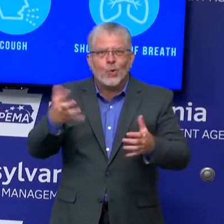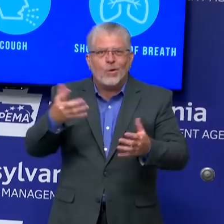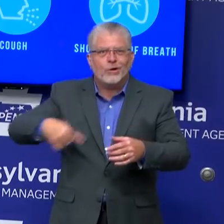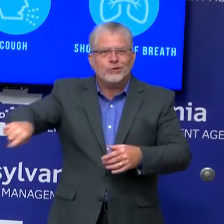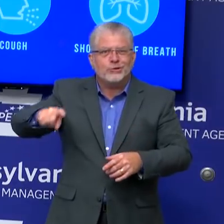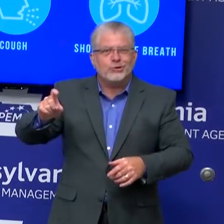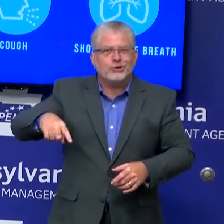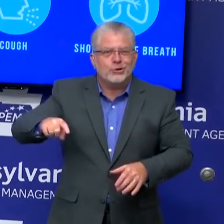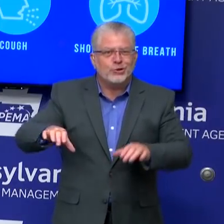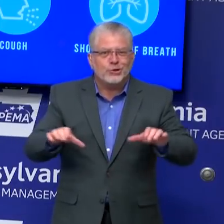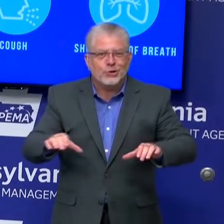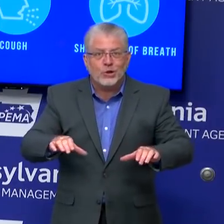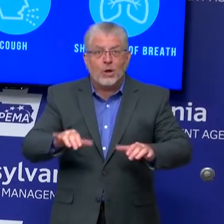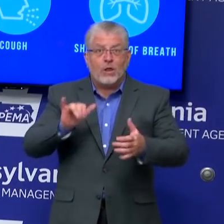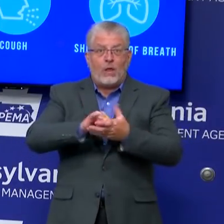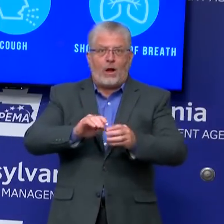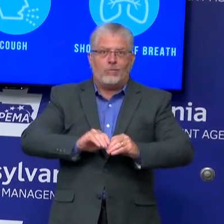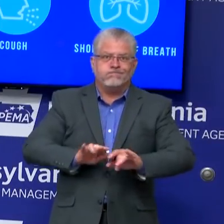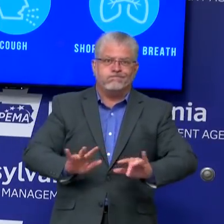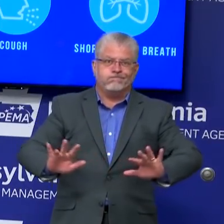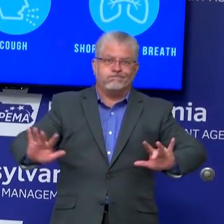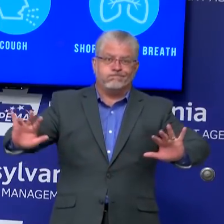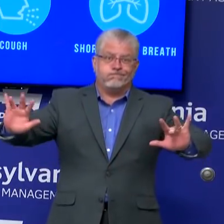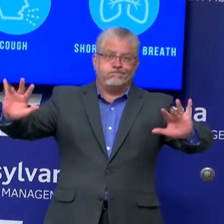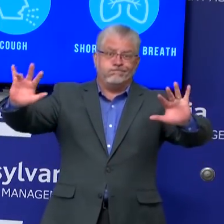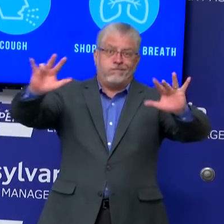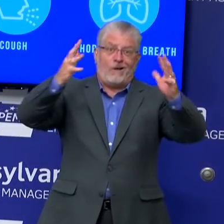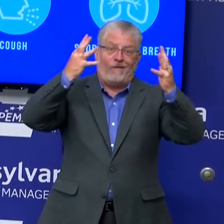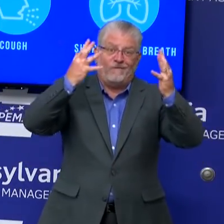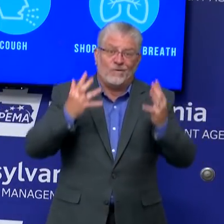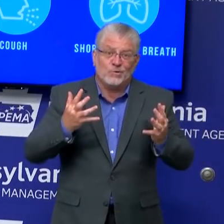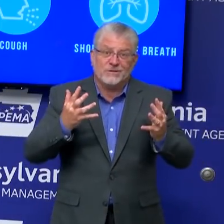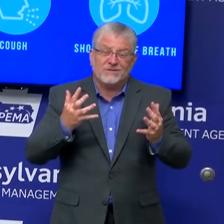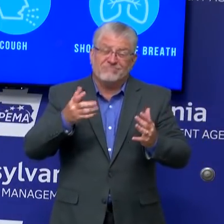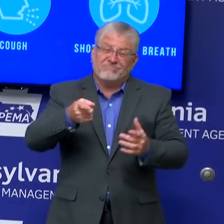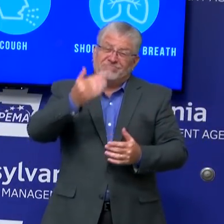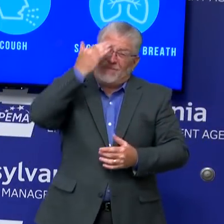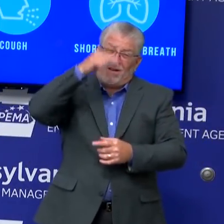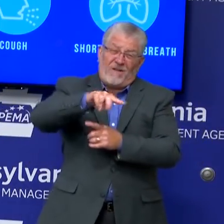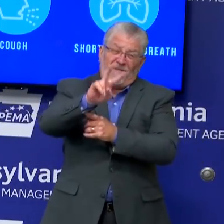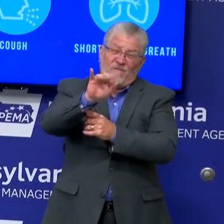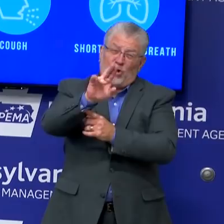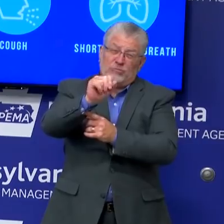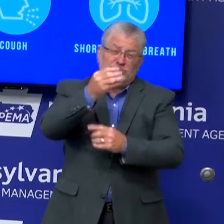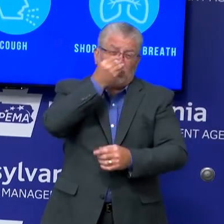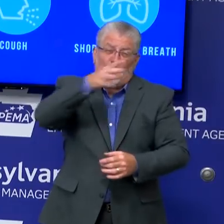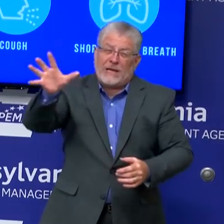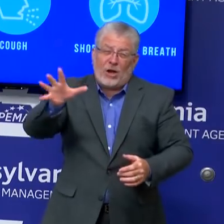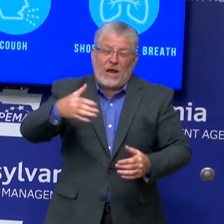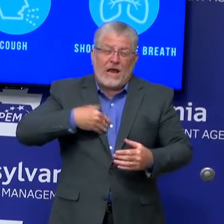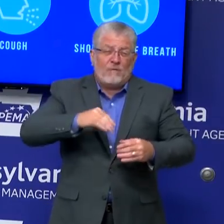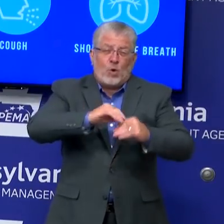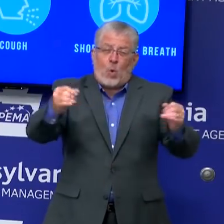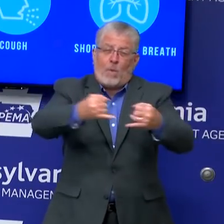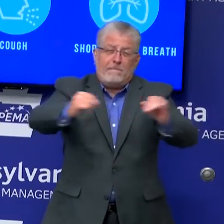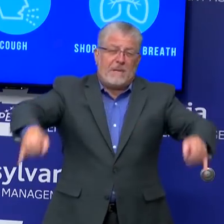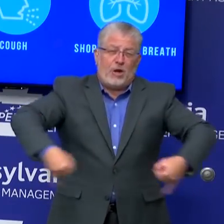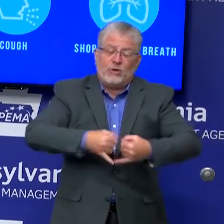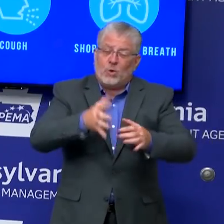spreading. Unfortunately, this virus does not respect state boundaries. And so we are paying the price in different